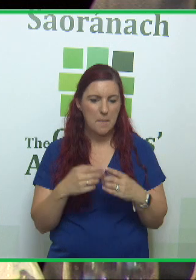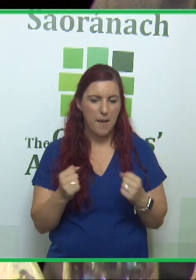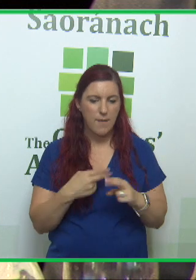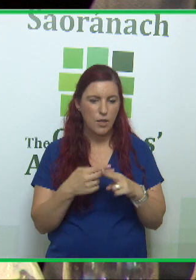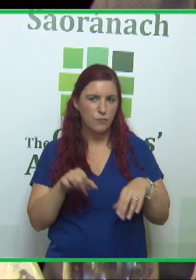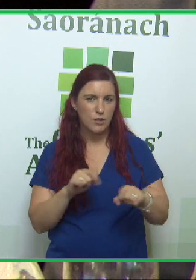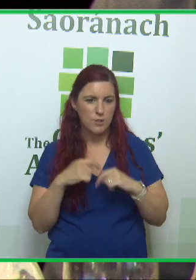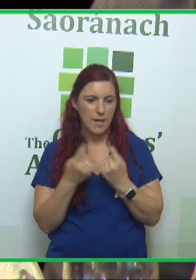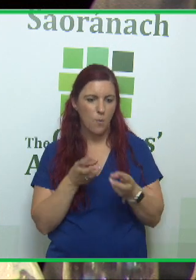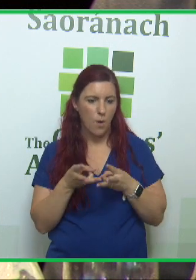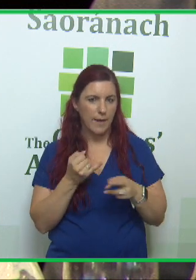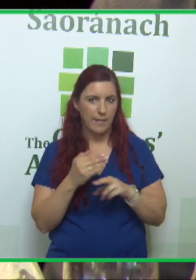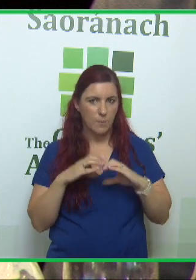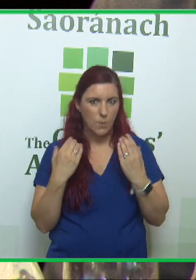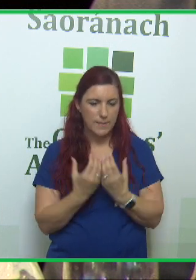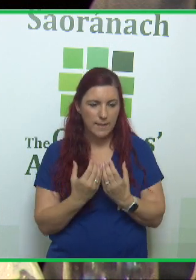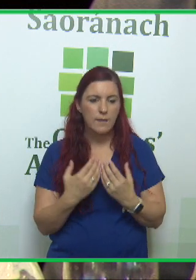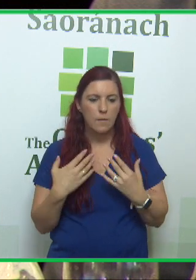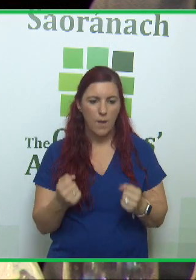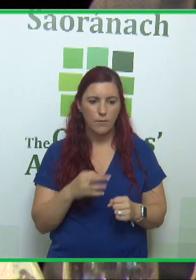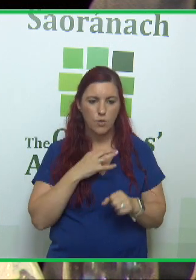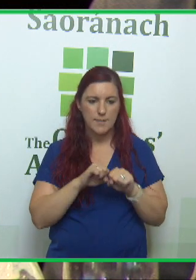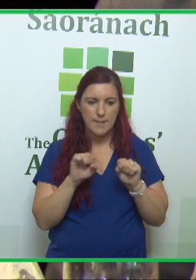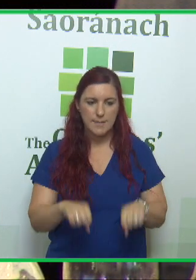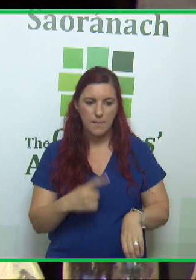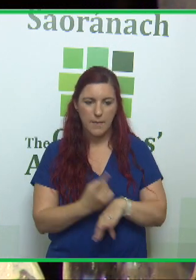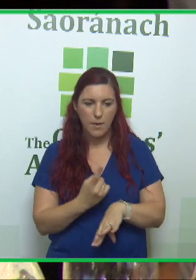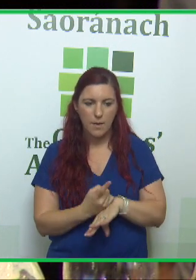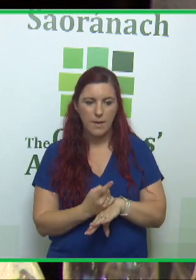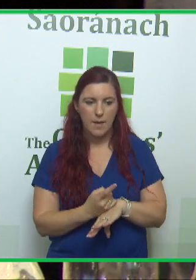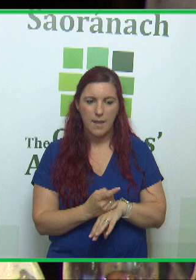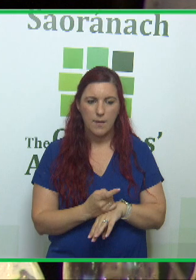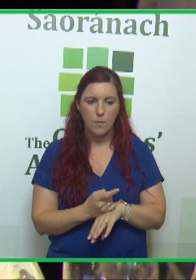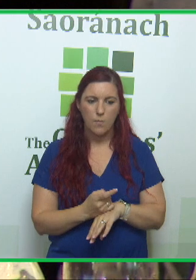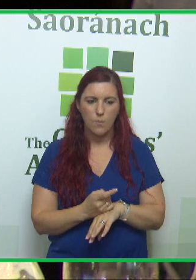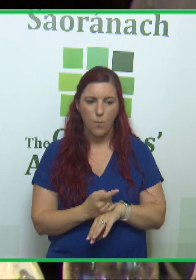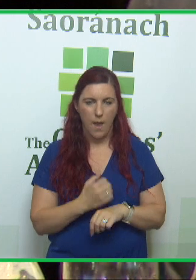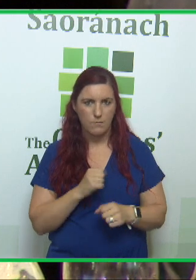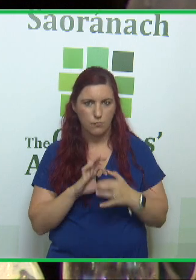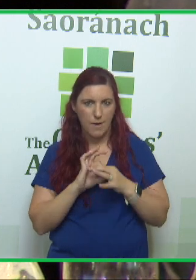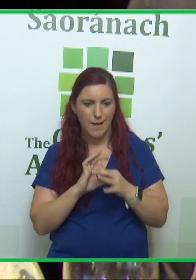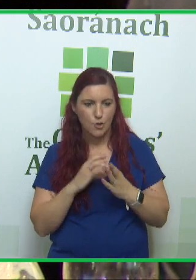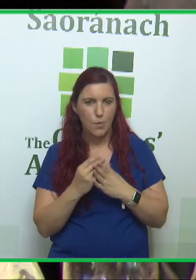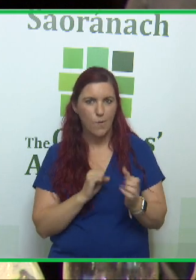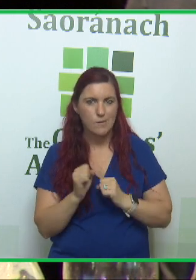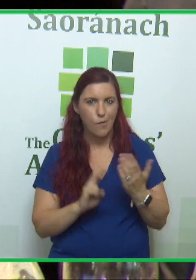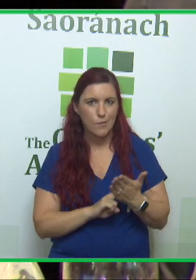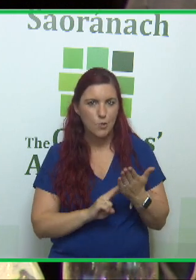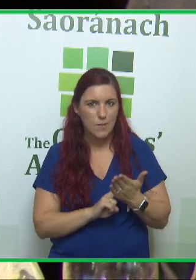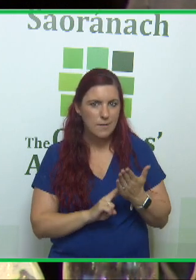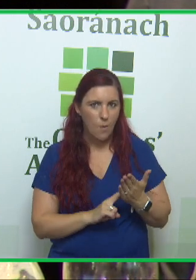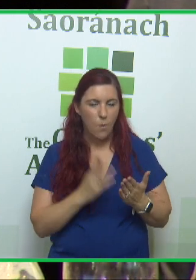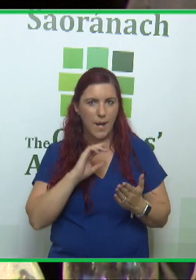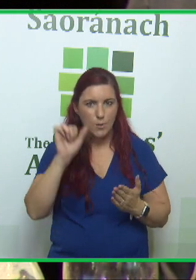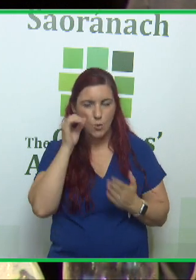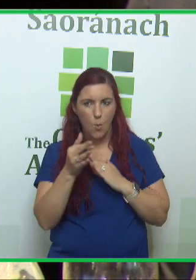outreach team operating in the community. We have very good systems in place for picking up people. We have great relationships with service users who make us aware if there's new people